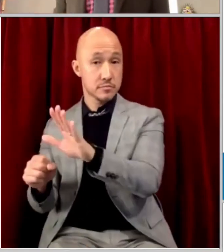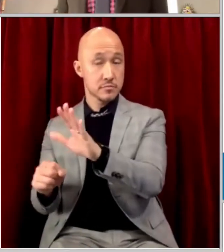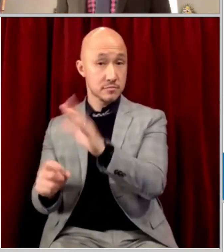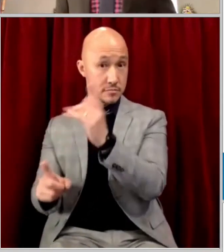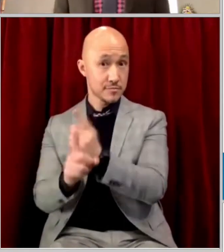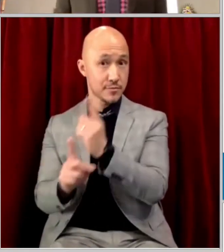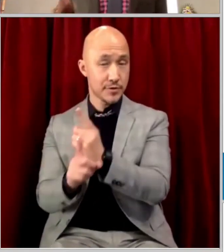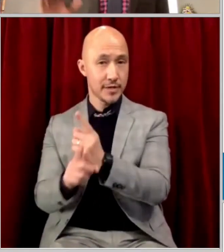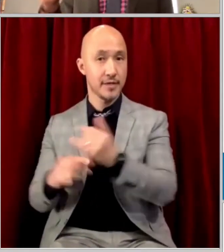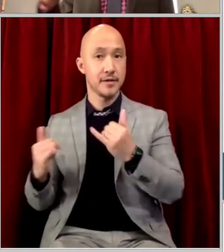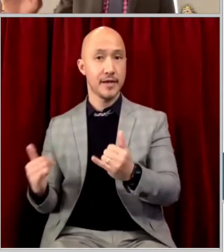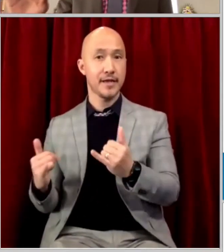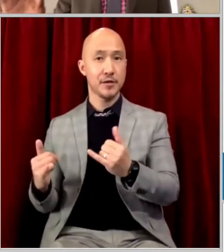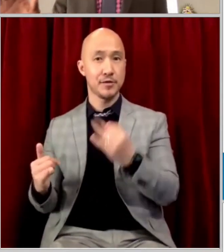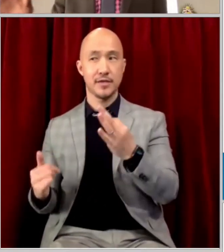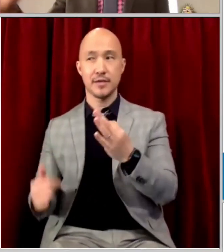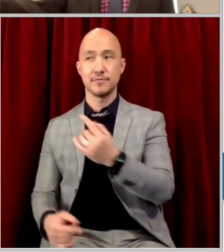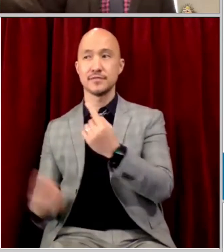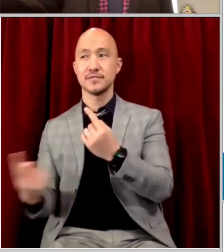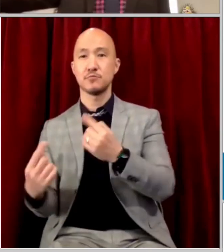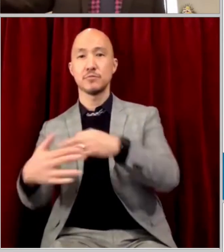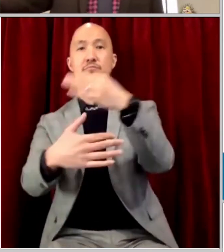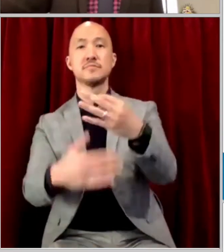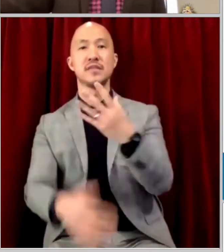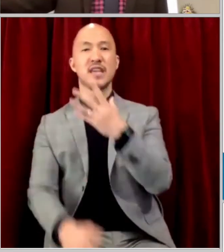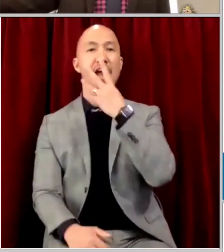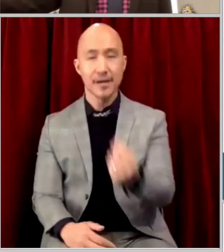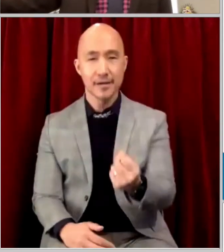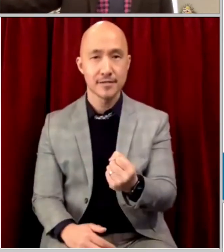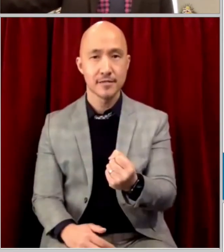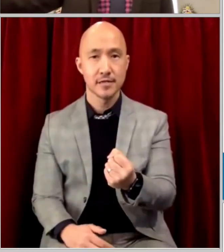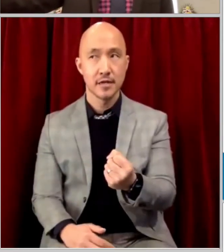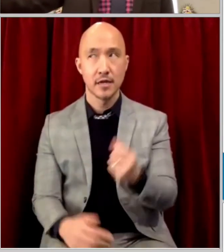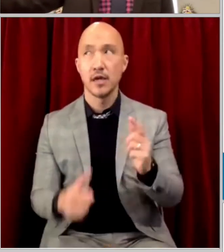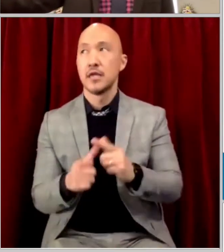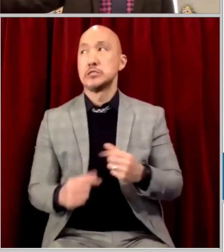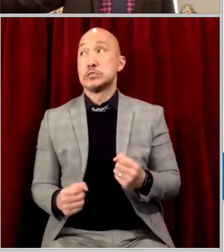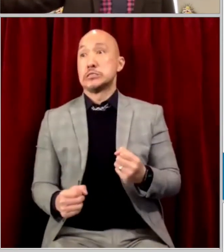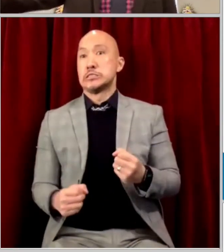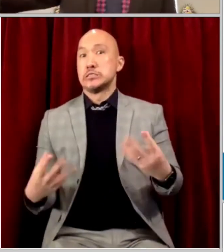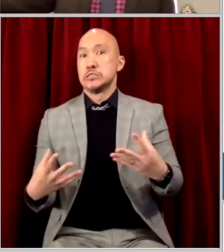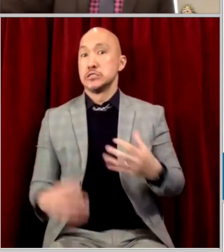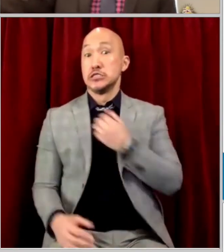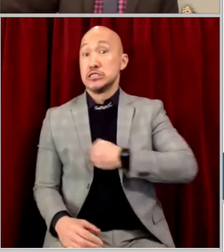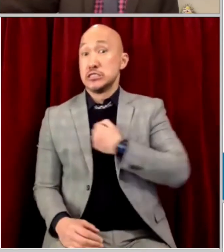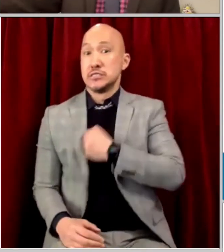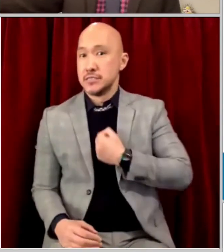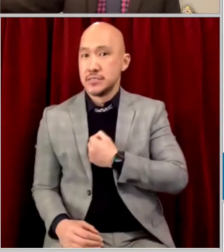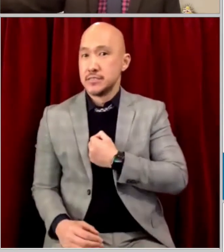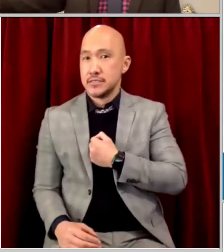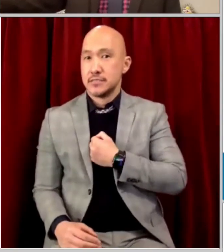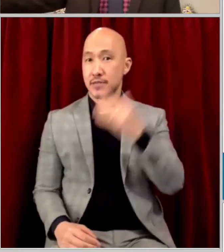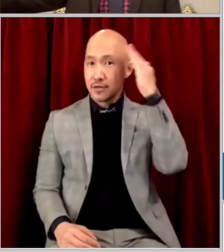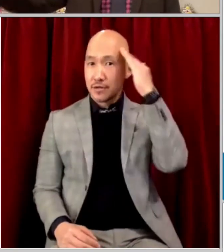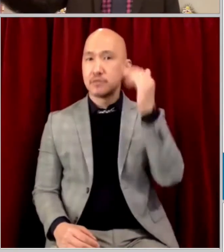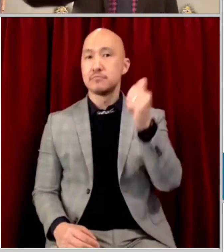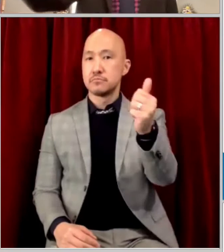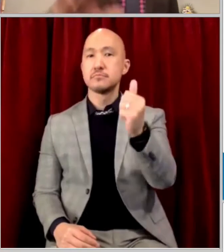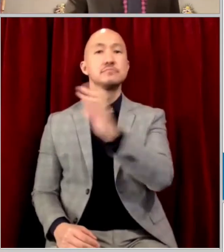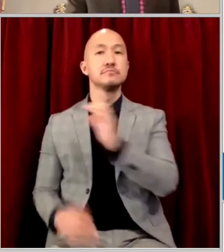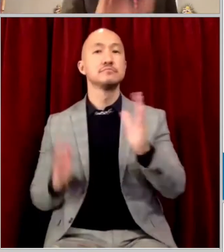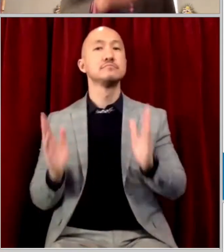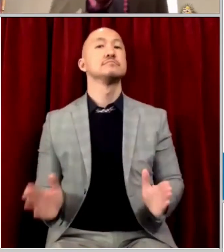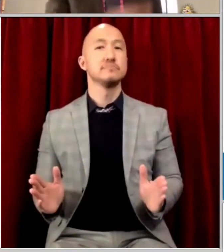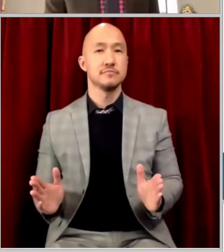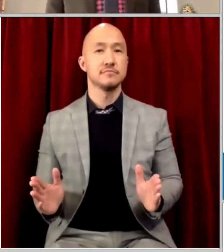don't need to say it because of us. But what they're actually saying is, man, I see God in you. And I'm sorry. Right? I see